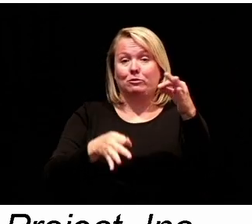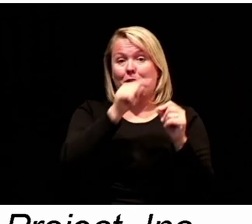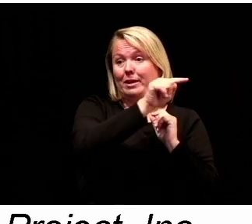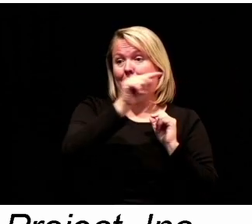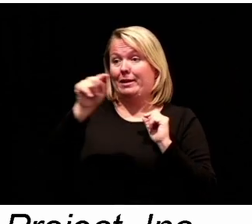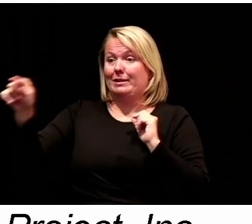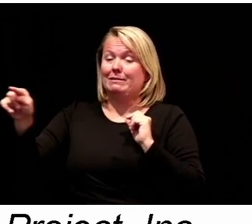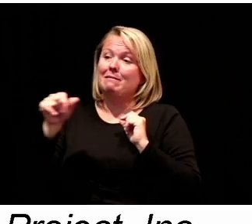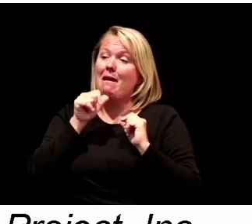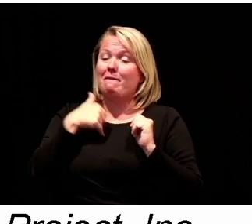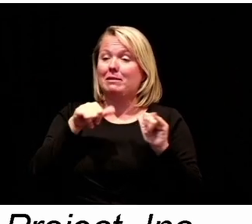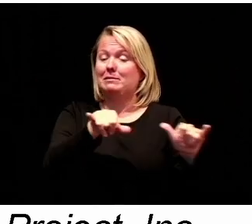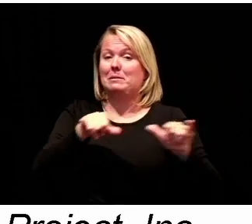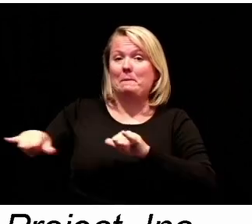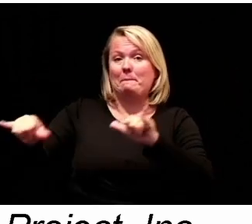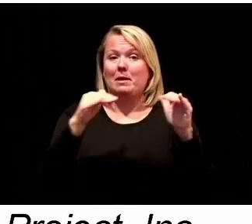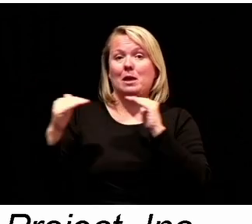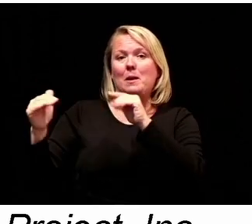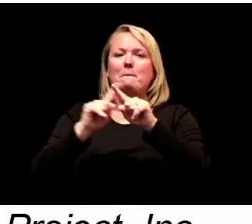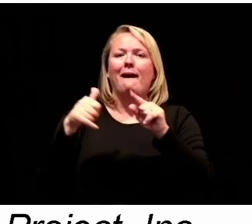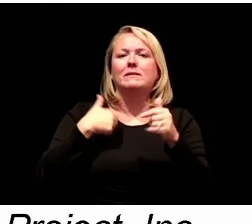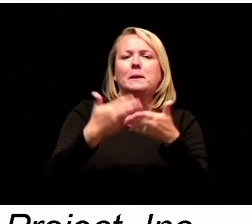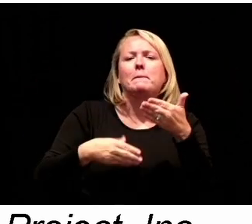so like Steve said,